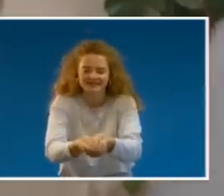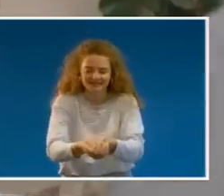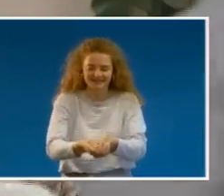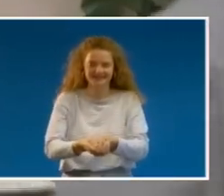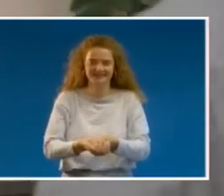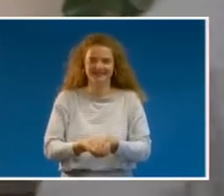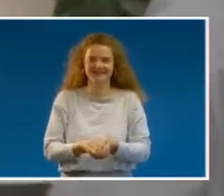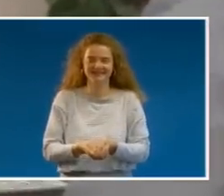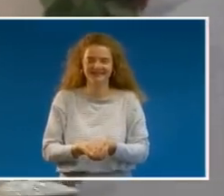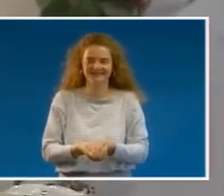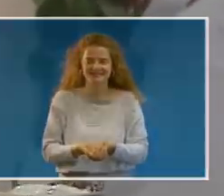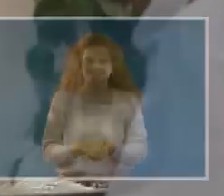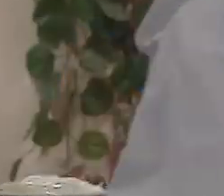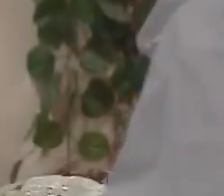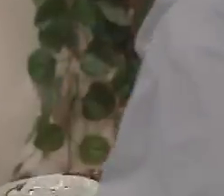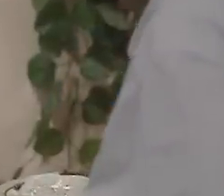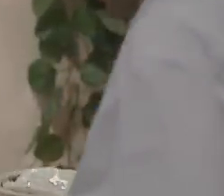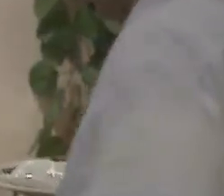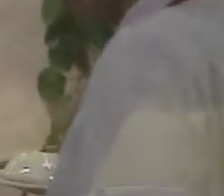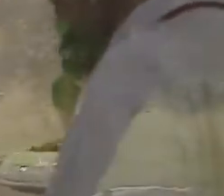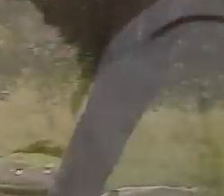catch it if you can.